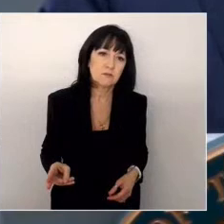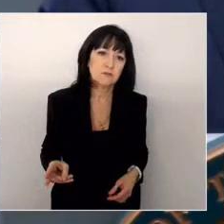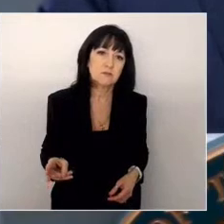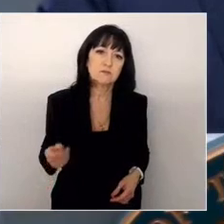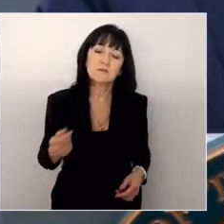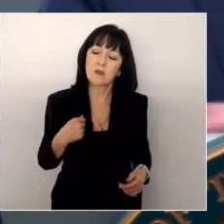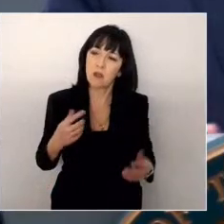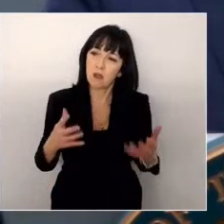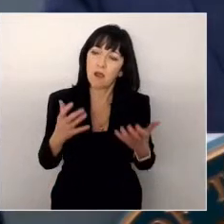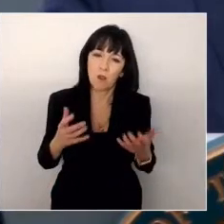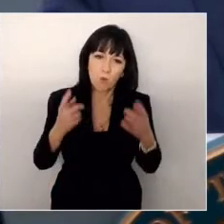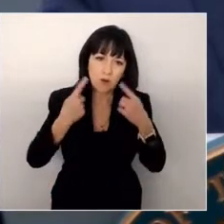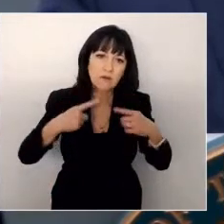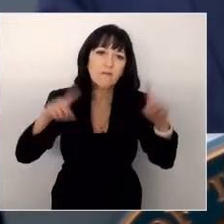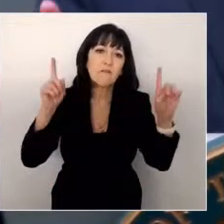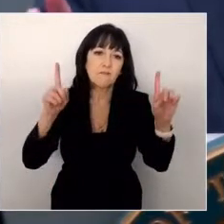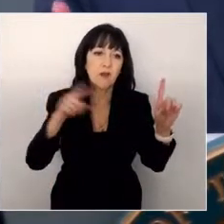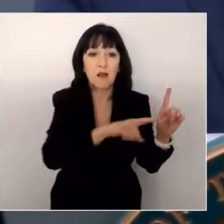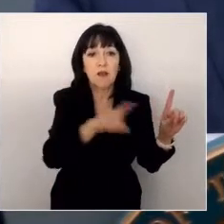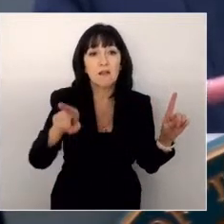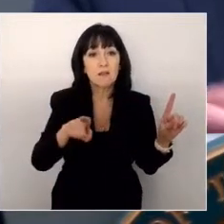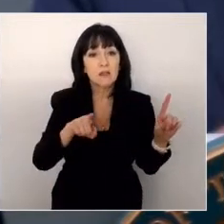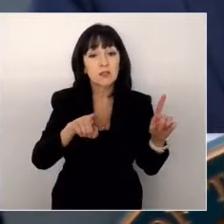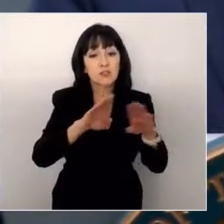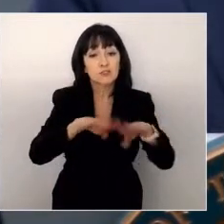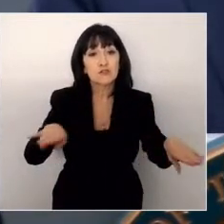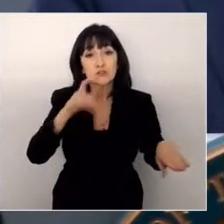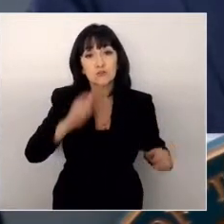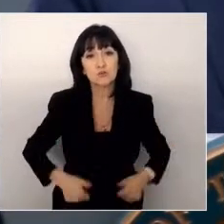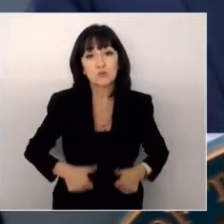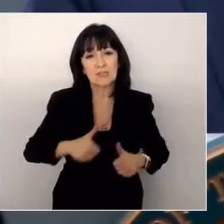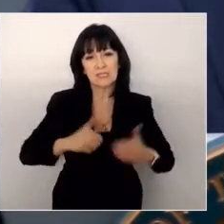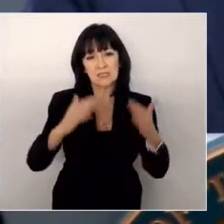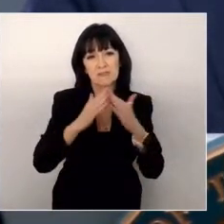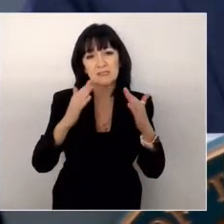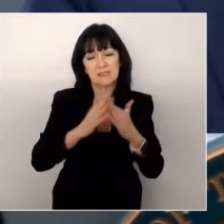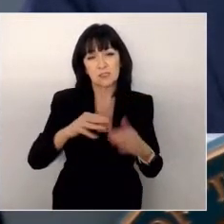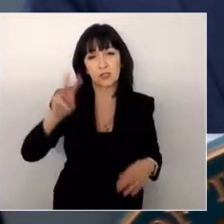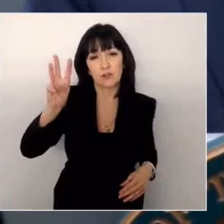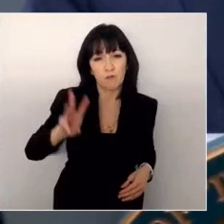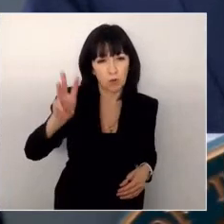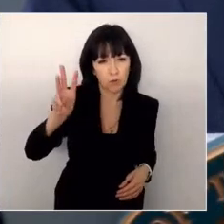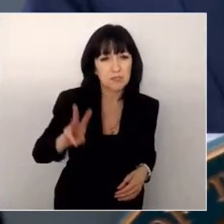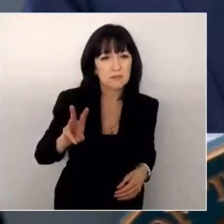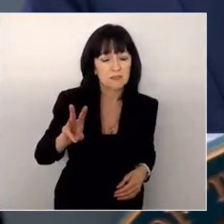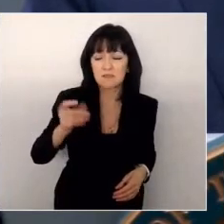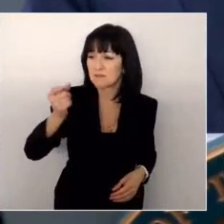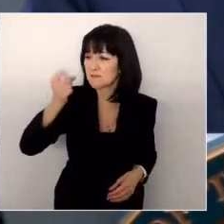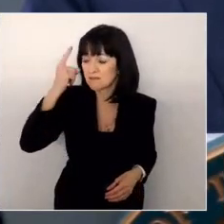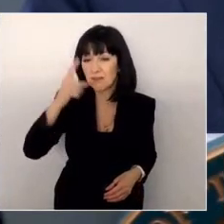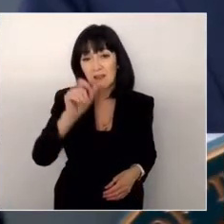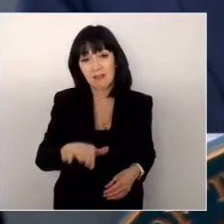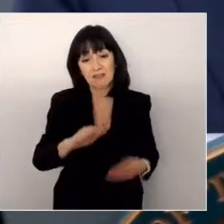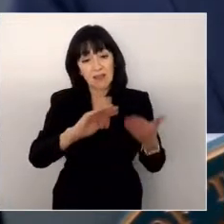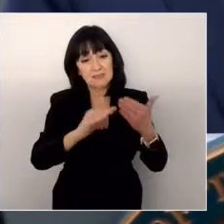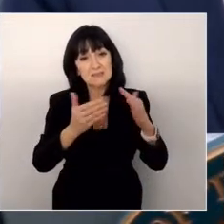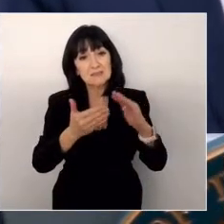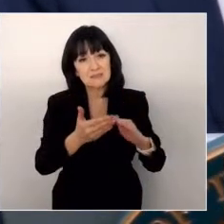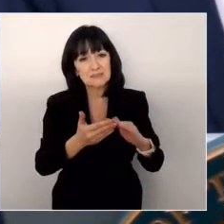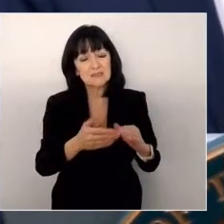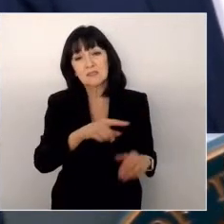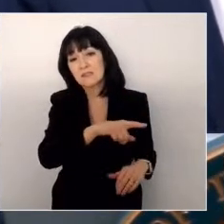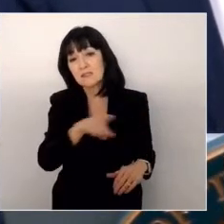Wilmington. Despite the best efforts of teachers and administrators, children in our largest city are not getting the education they need to